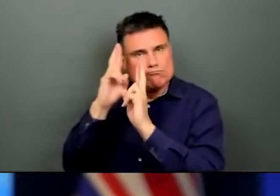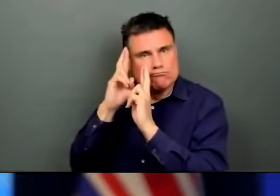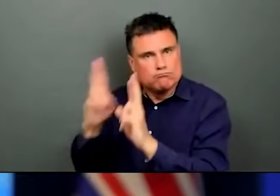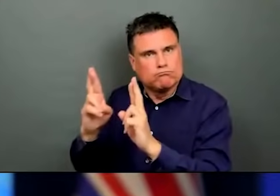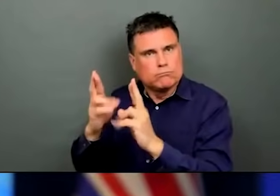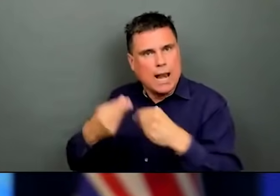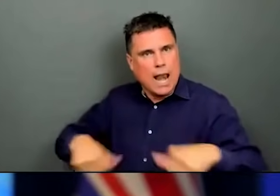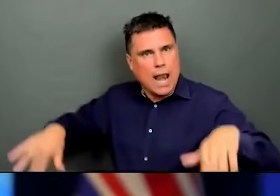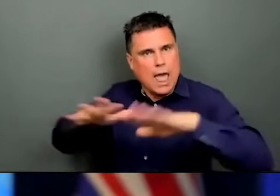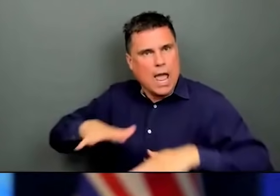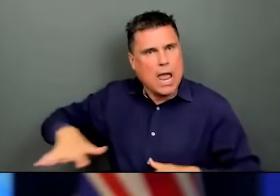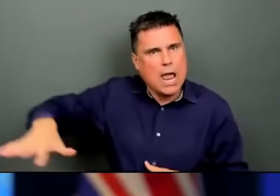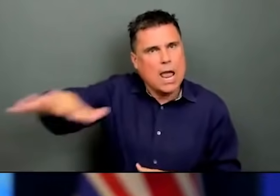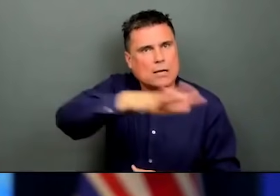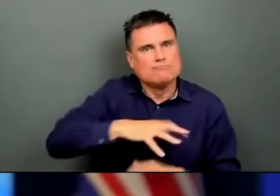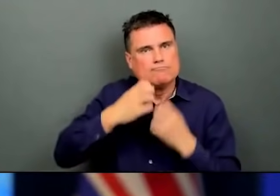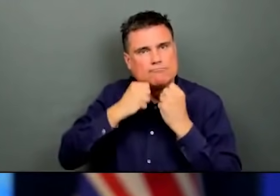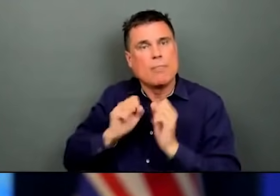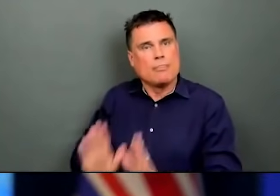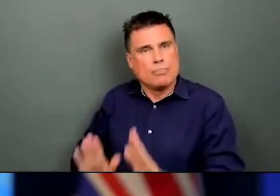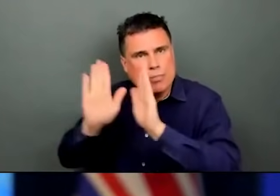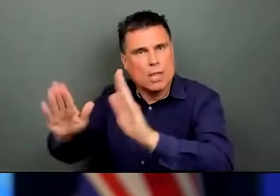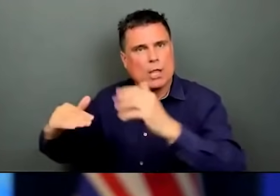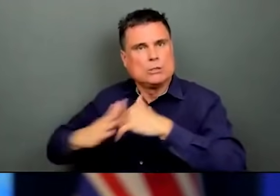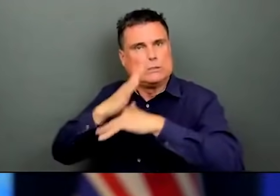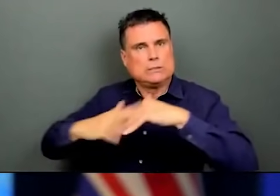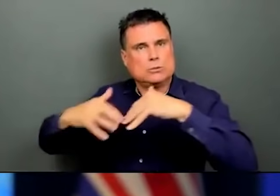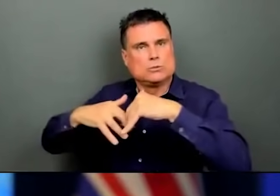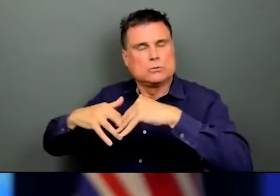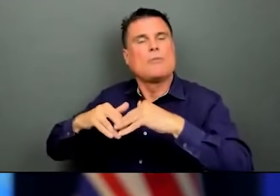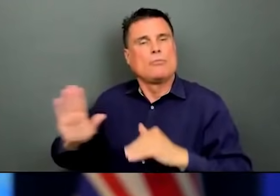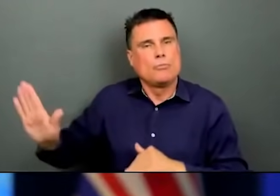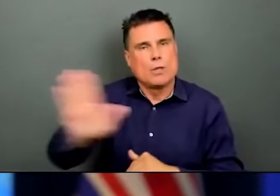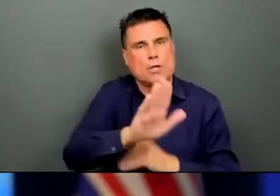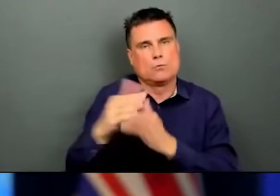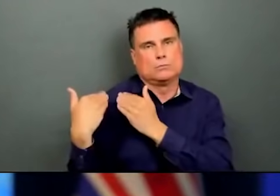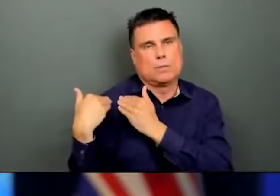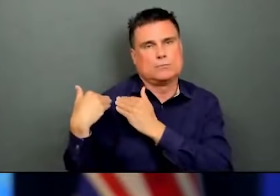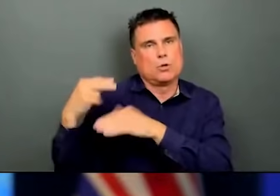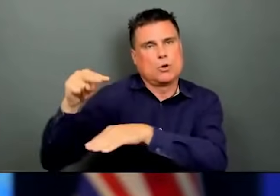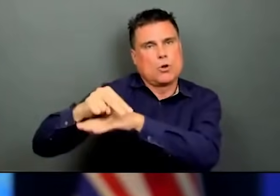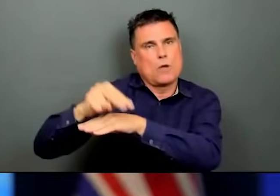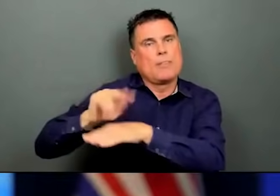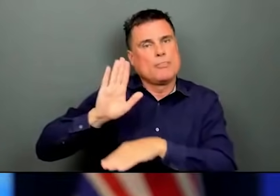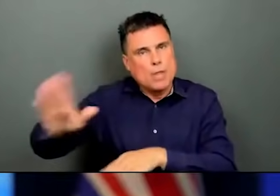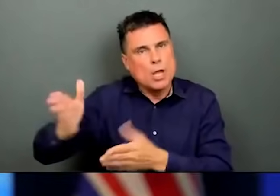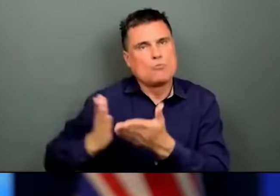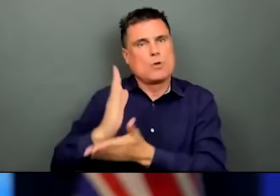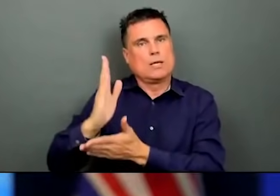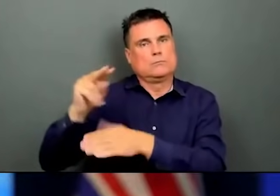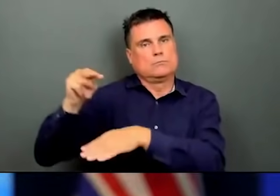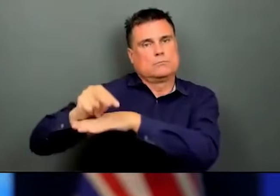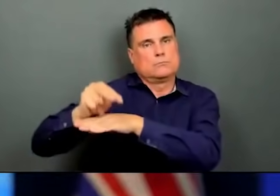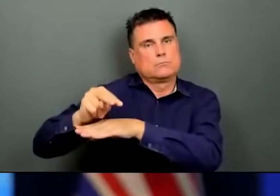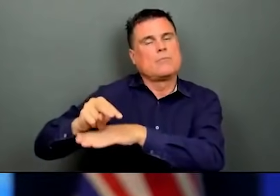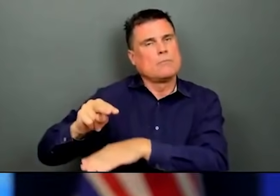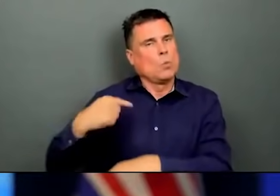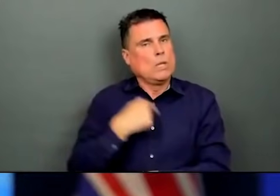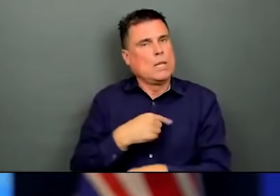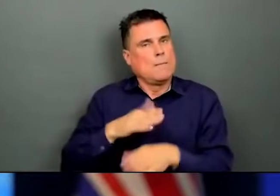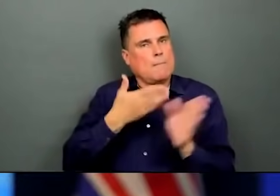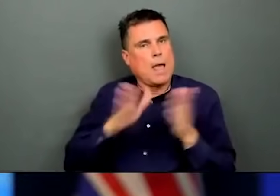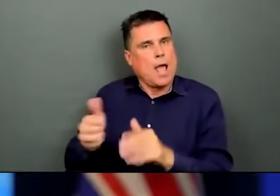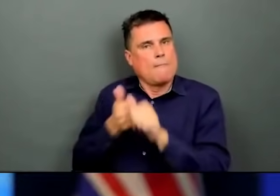to industry, to investment, and most importantly, to communities and to workers. With respect to the maps, the order was just passed in